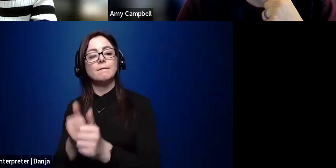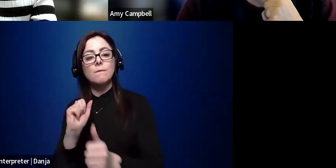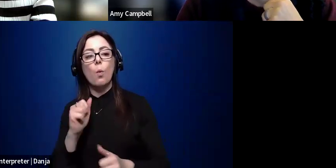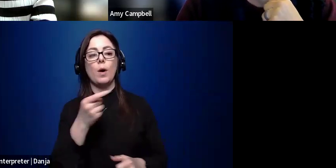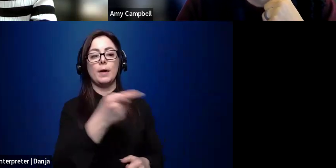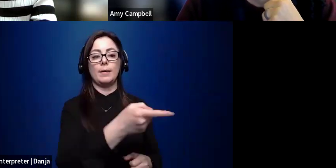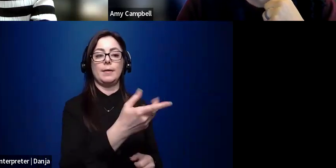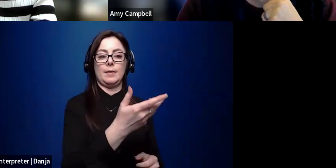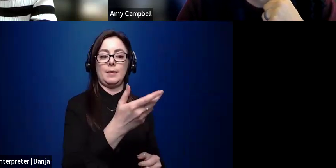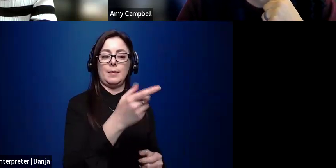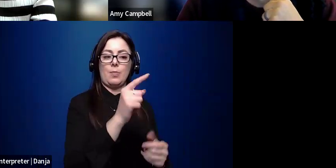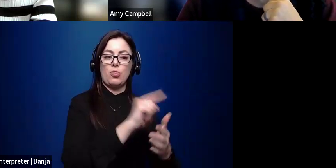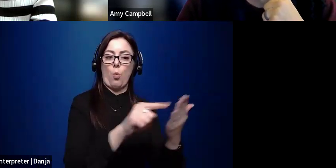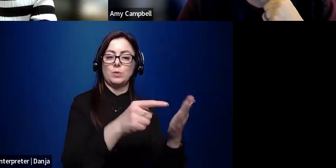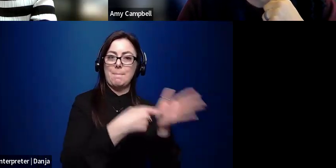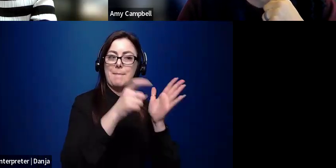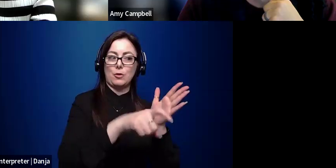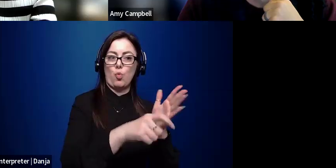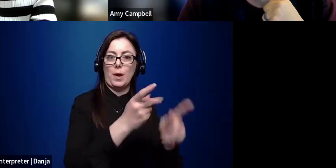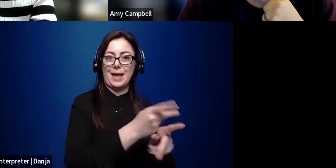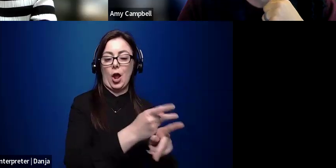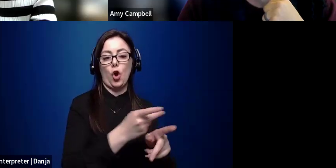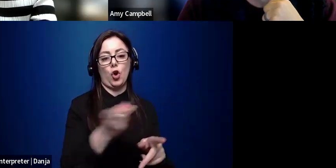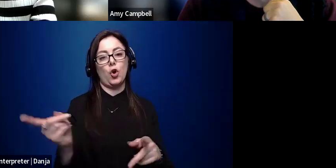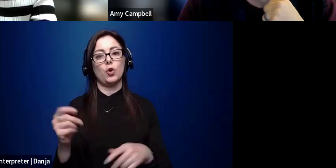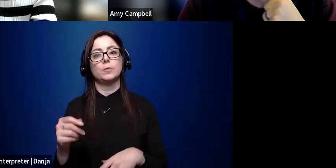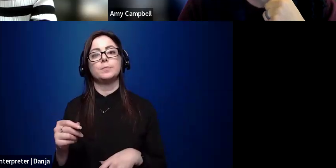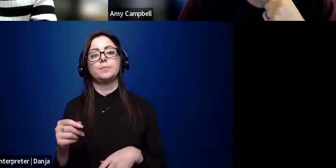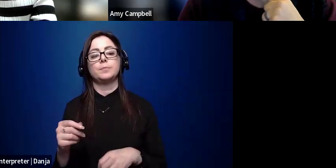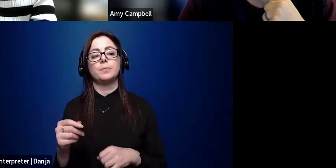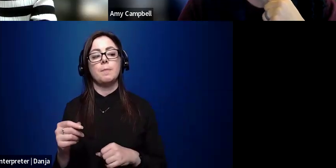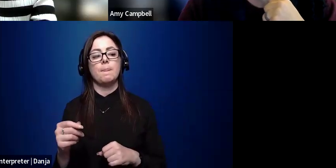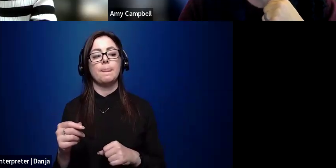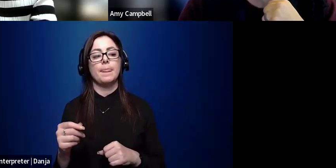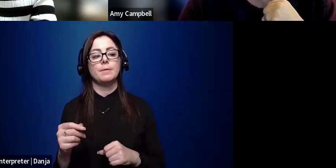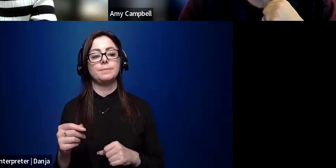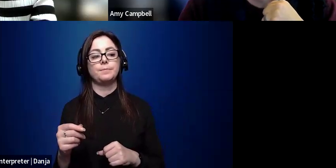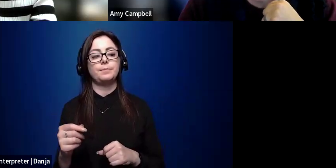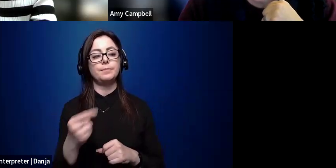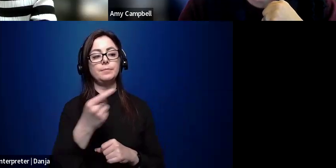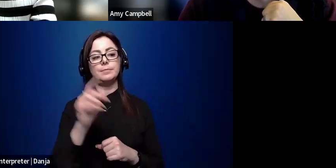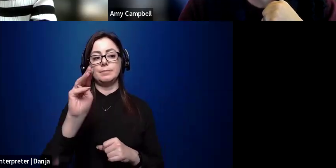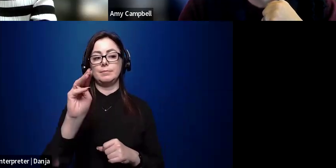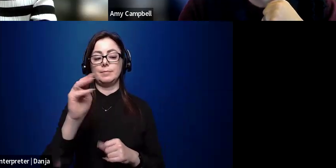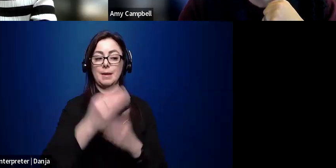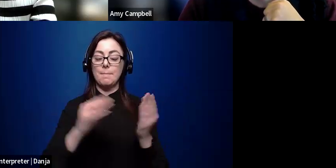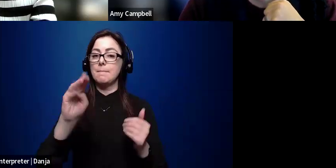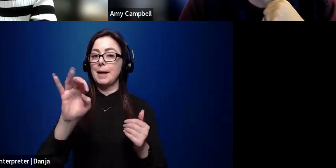Some Medicaid programs allow people who would otherwise live in an institution to live in the